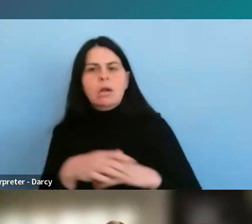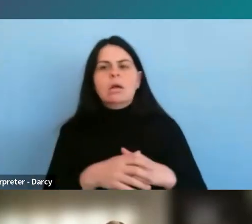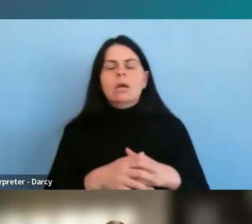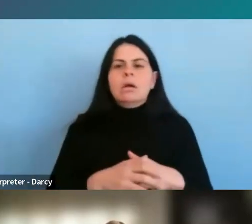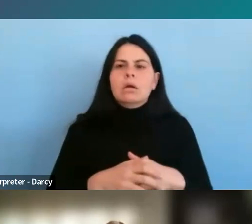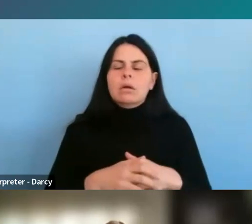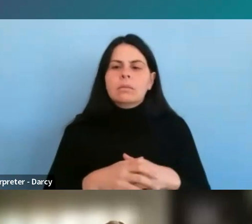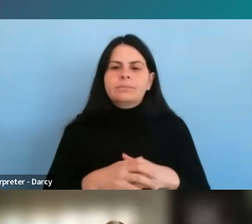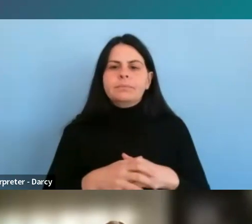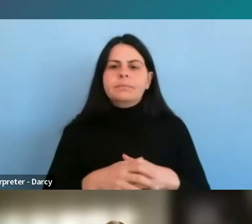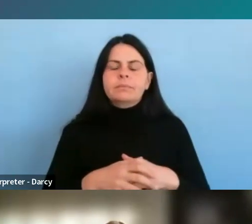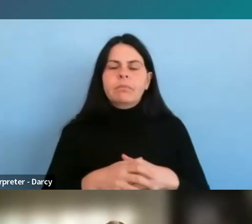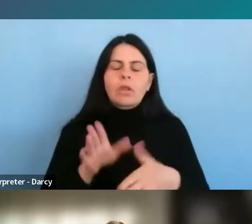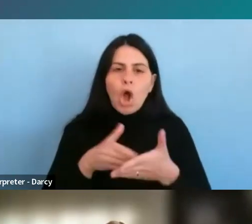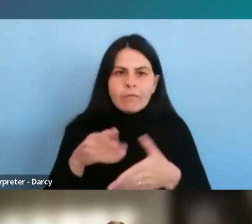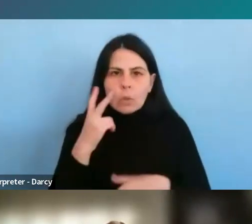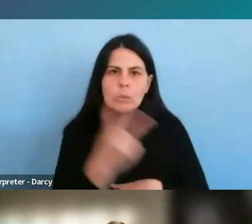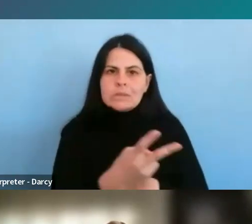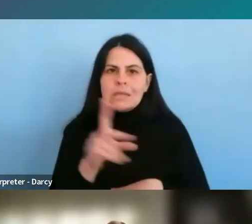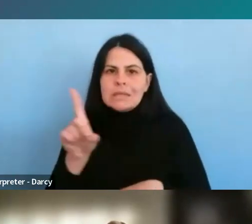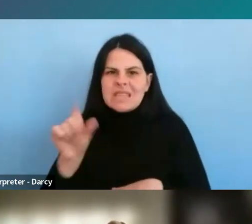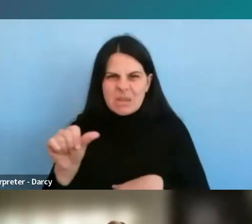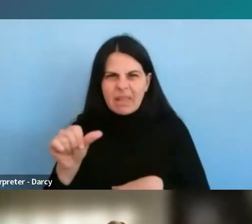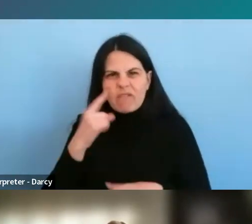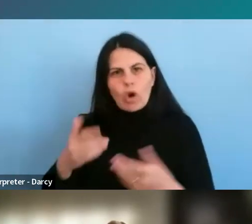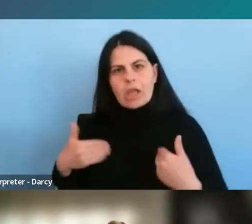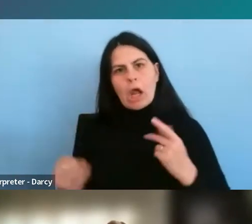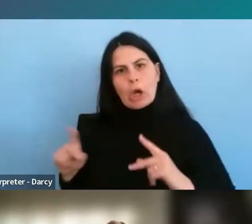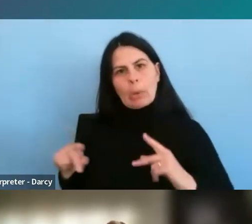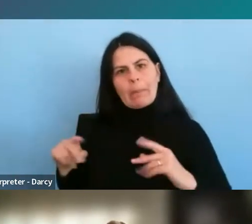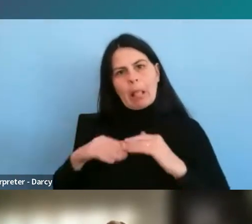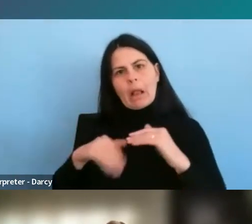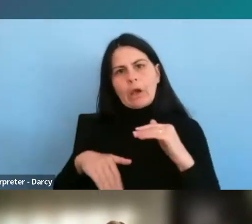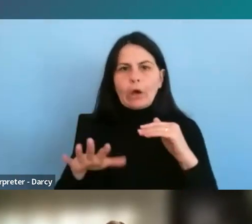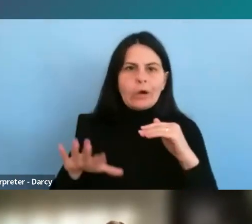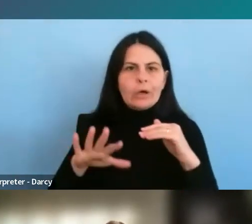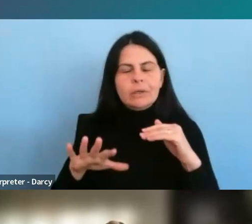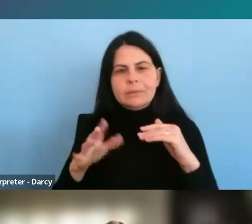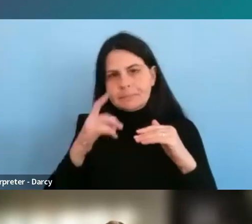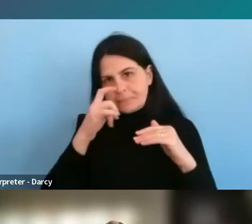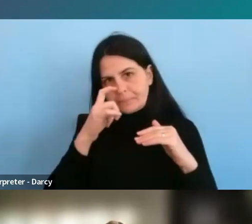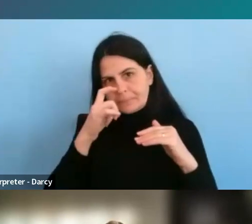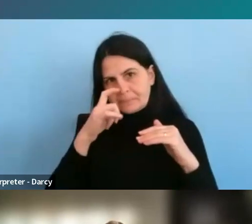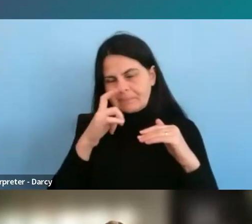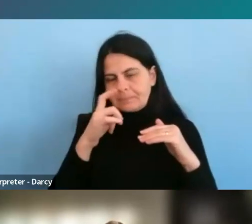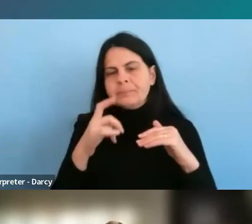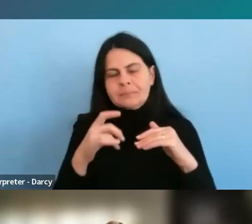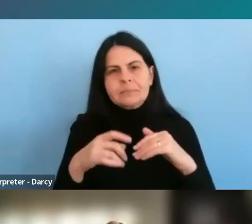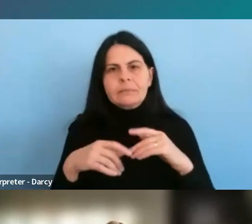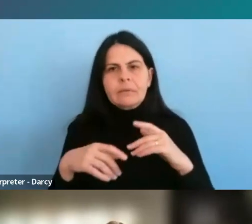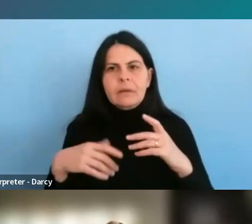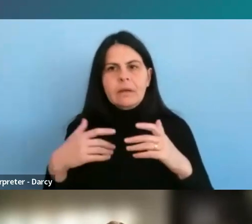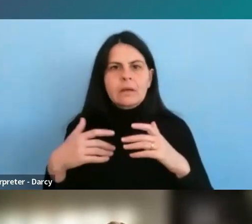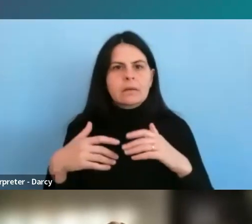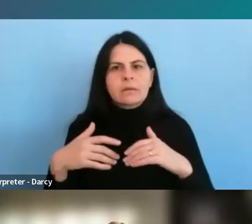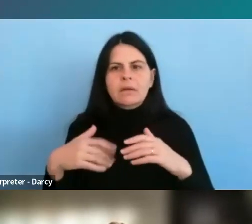when disability is portrayed for folks younger than, you know, the aging community, is it still often